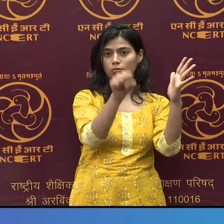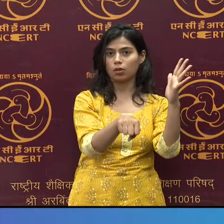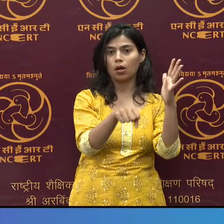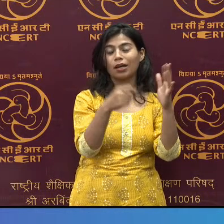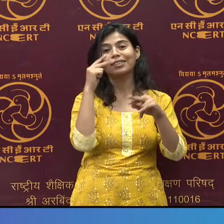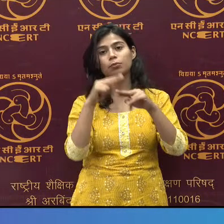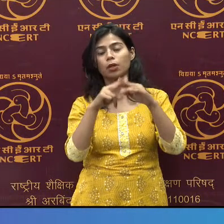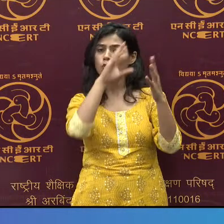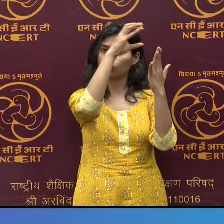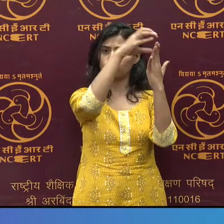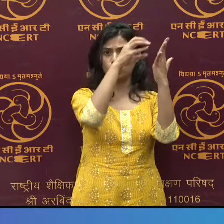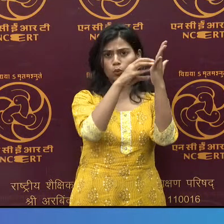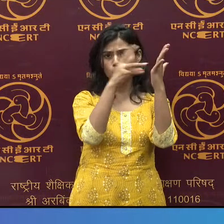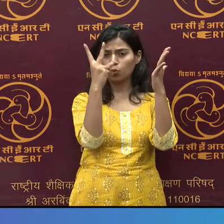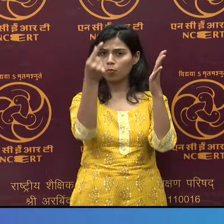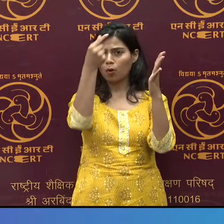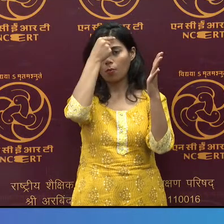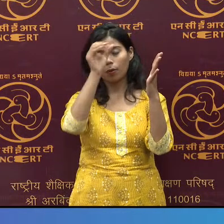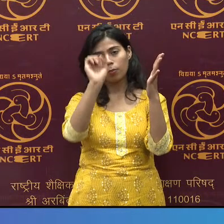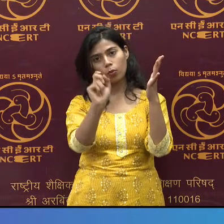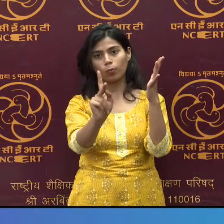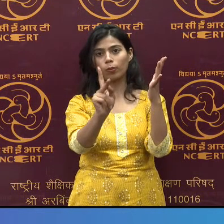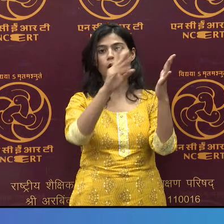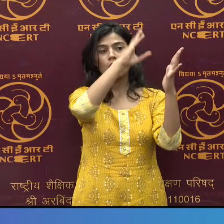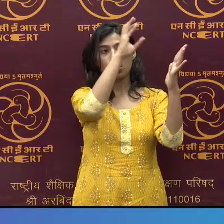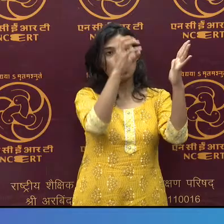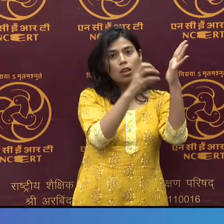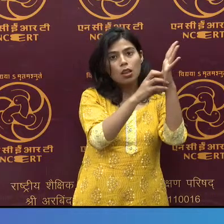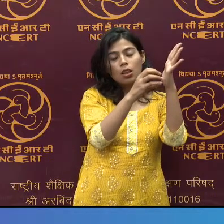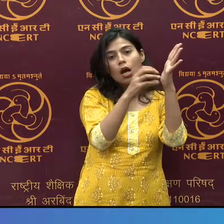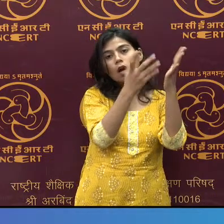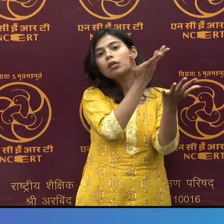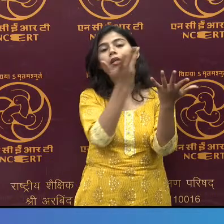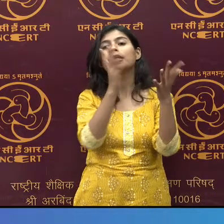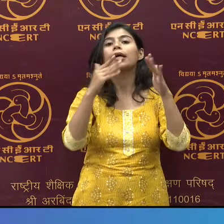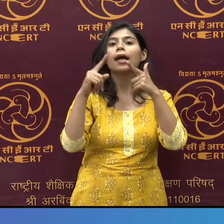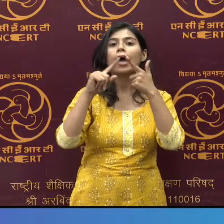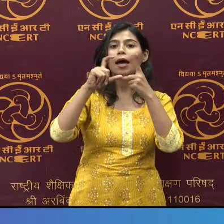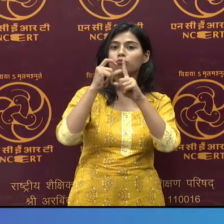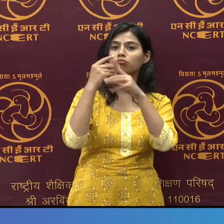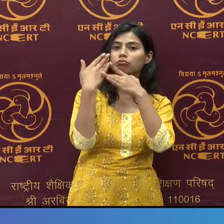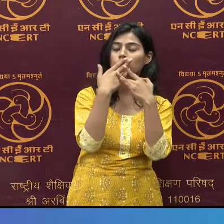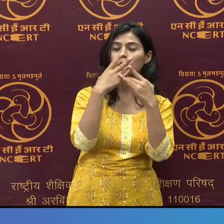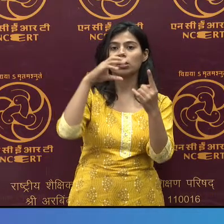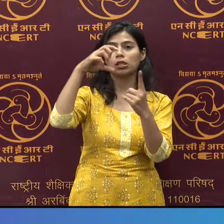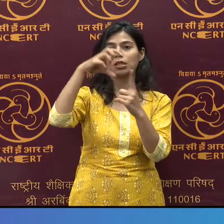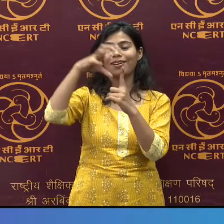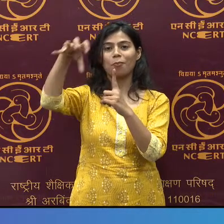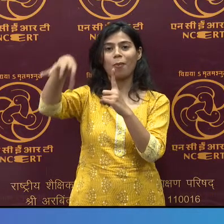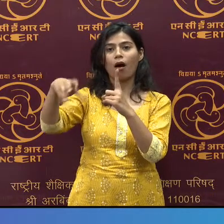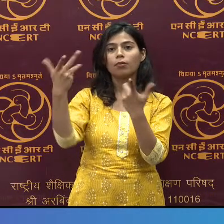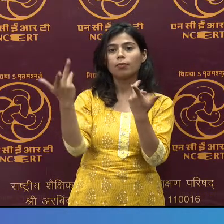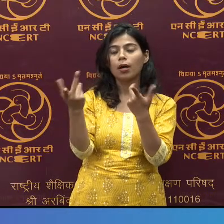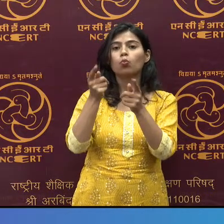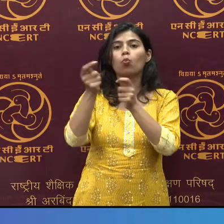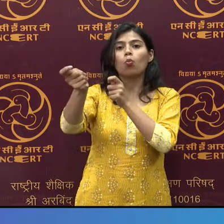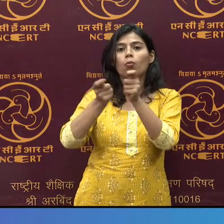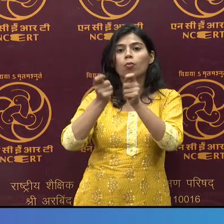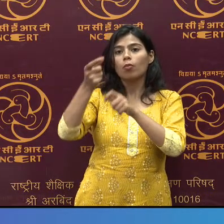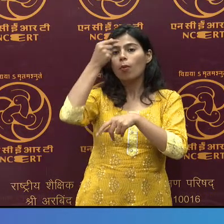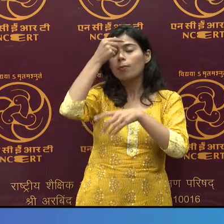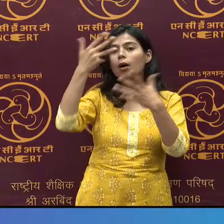of the problem, like education department or the government, how can it help in tackling the